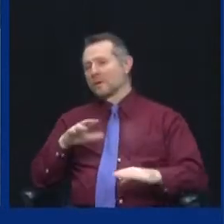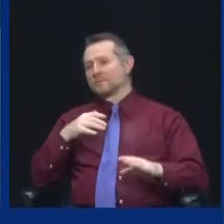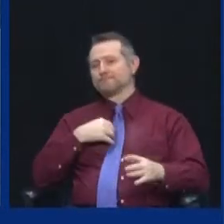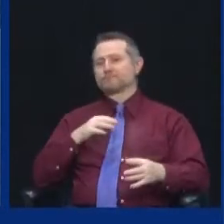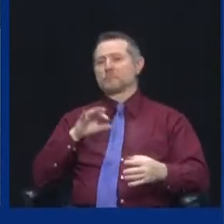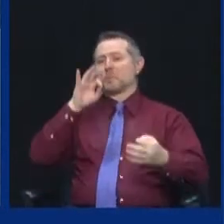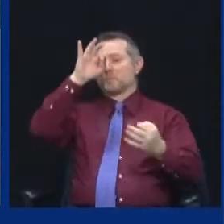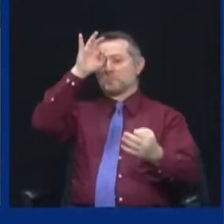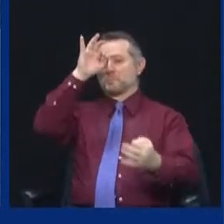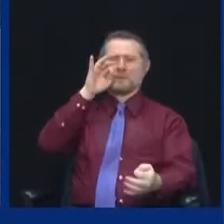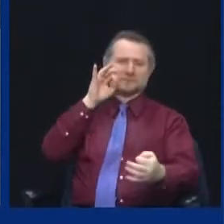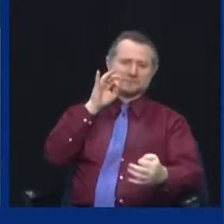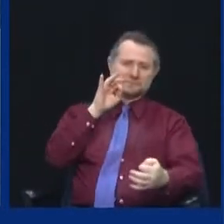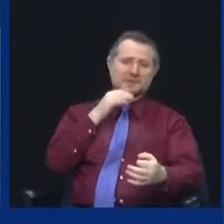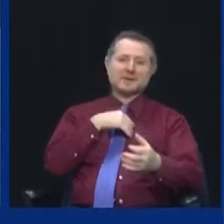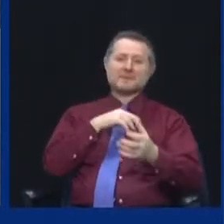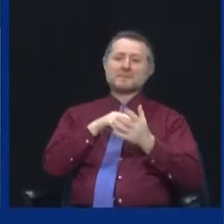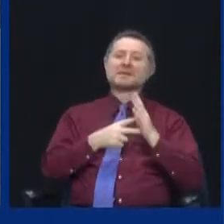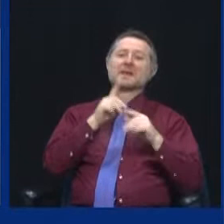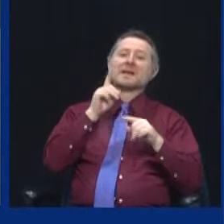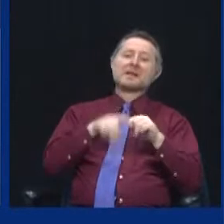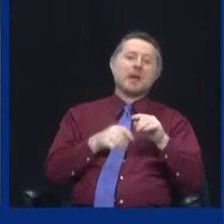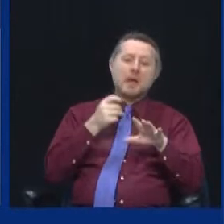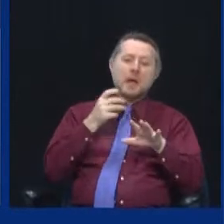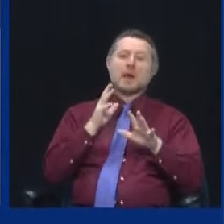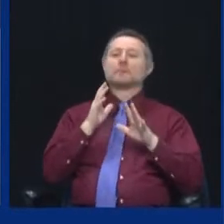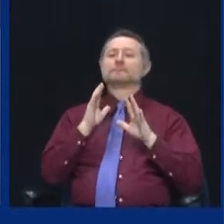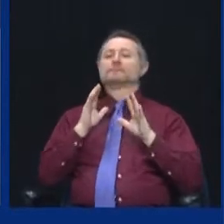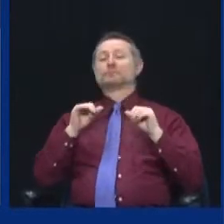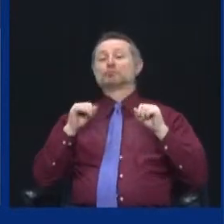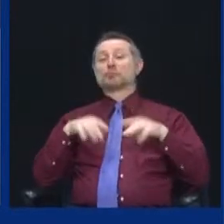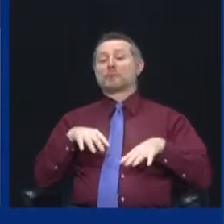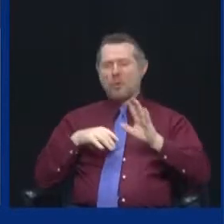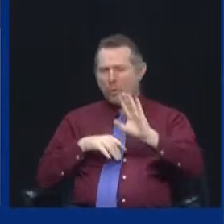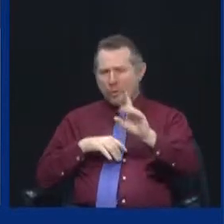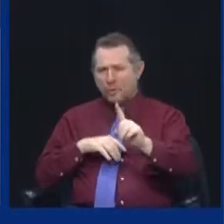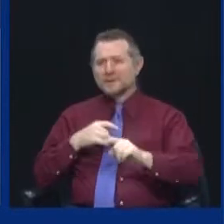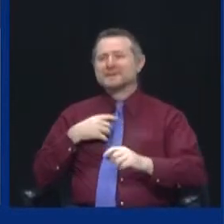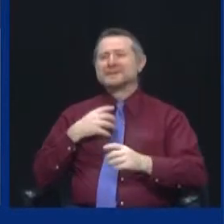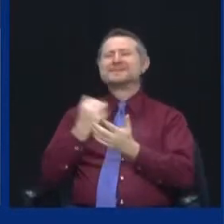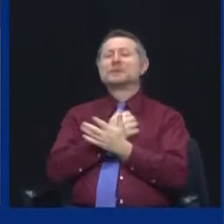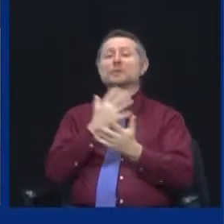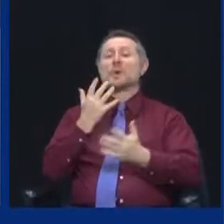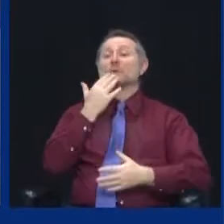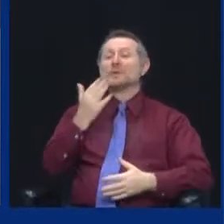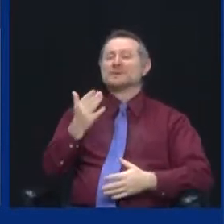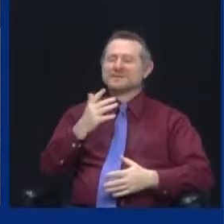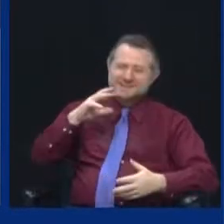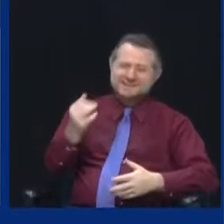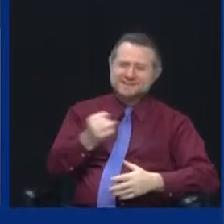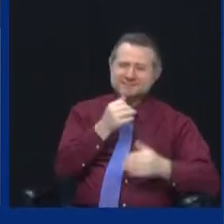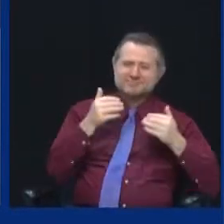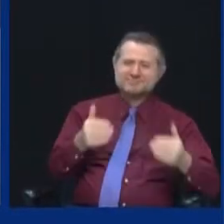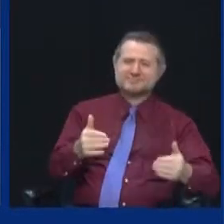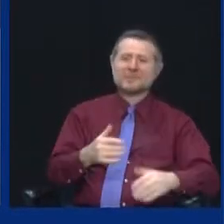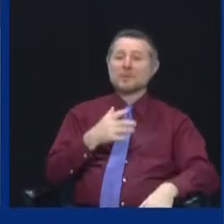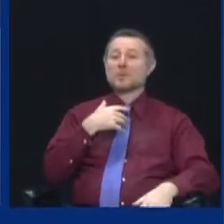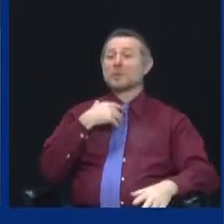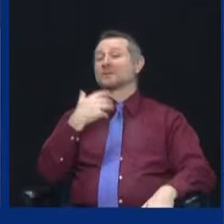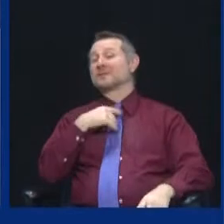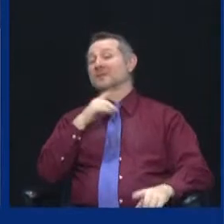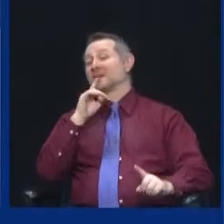enemy of the good. You know the formula for success? 2 steps. Step